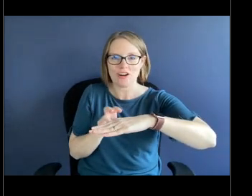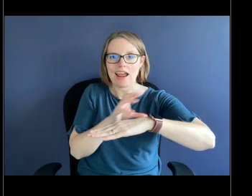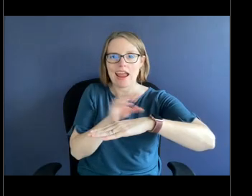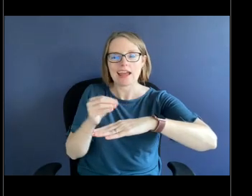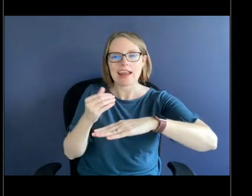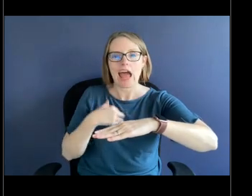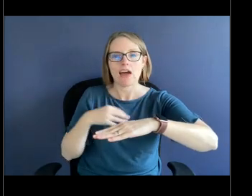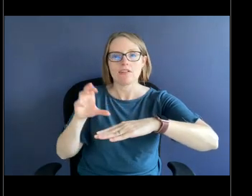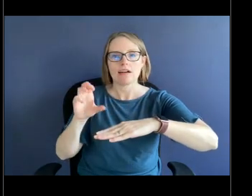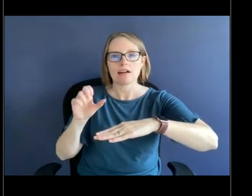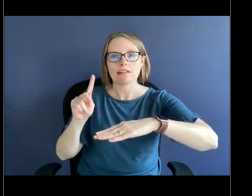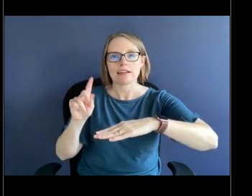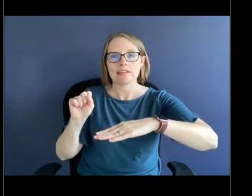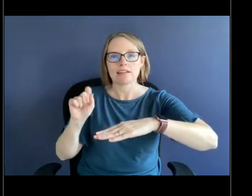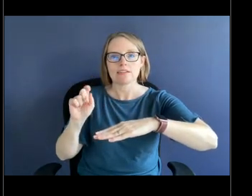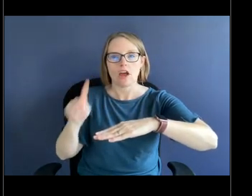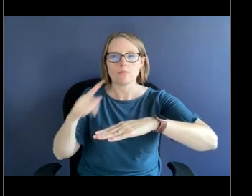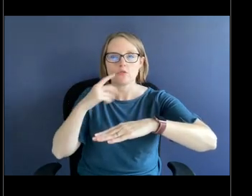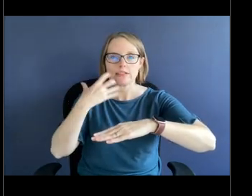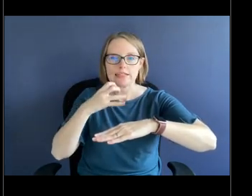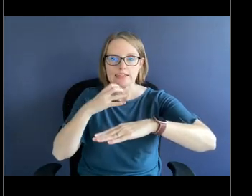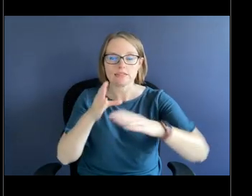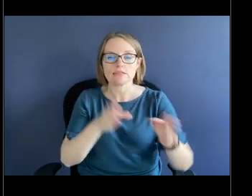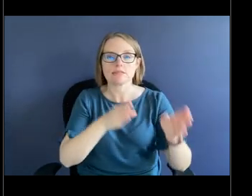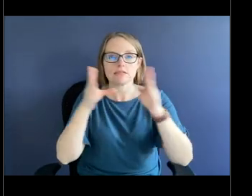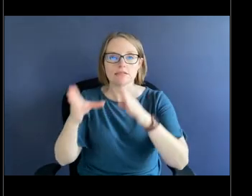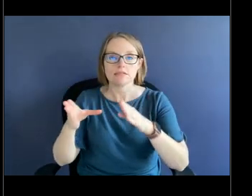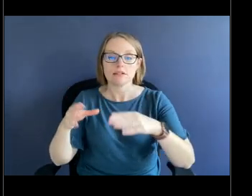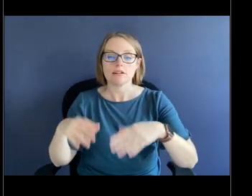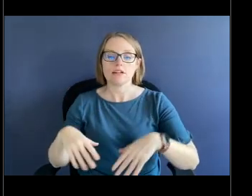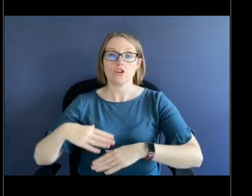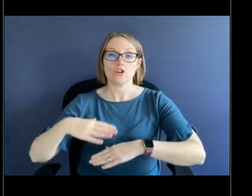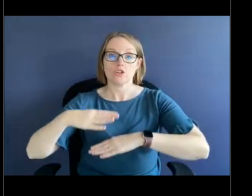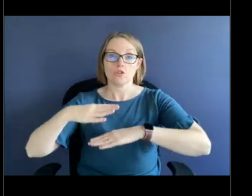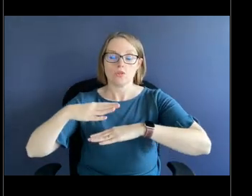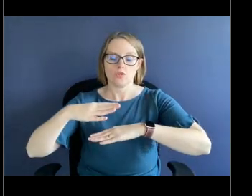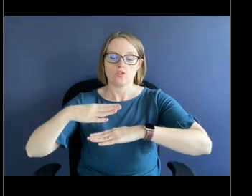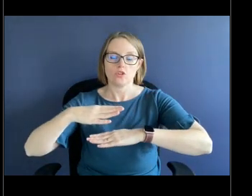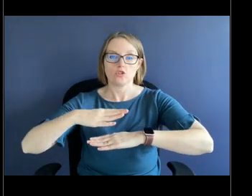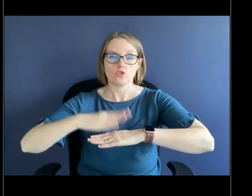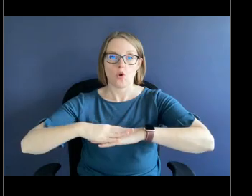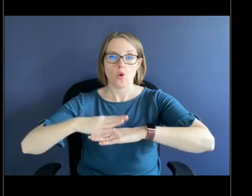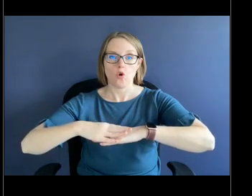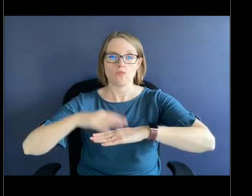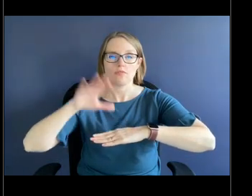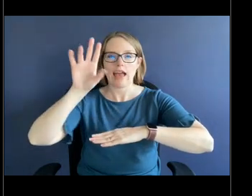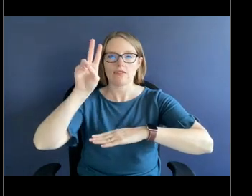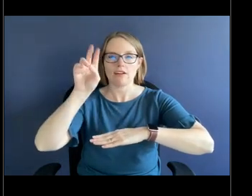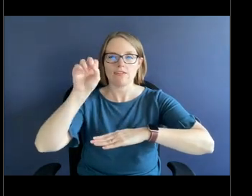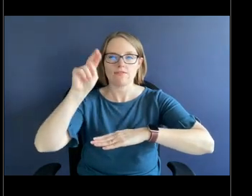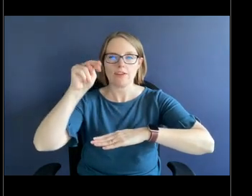vent hoods with controls mounted at or near countertop level,